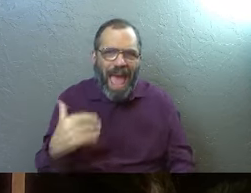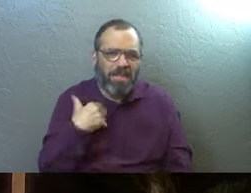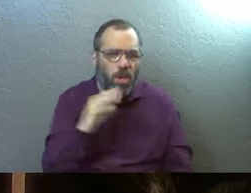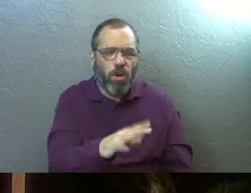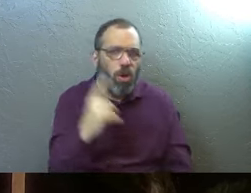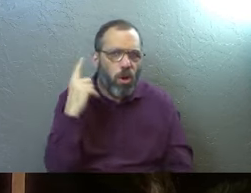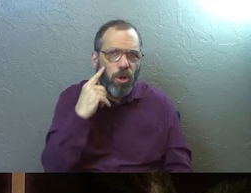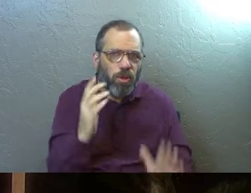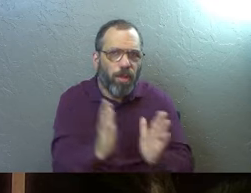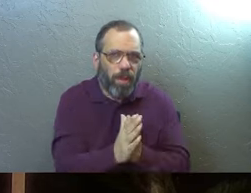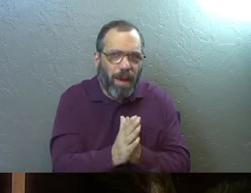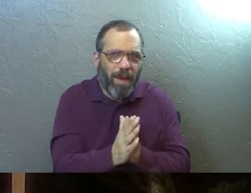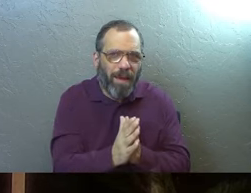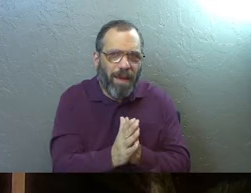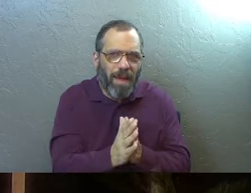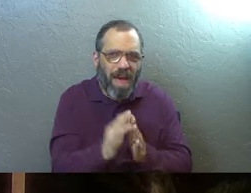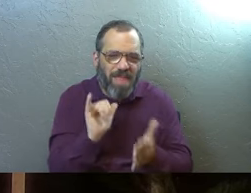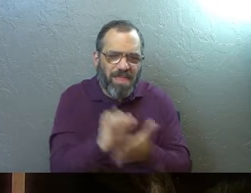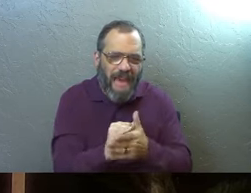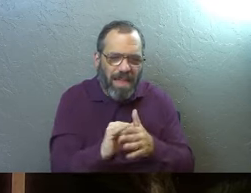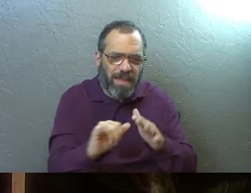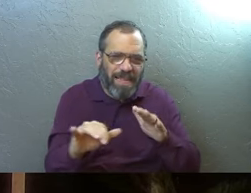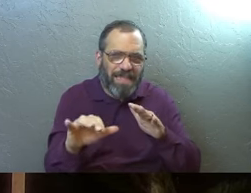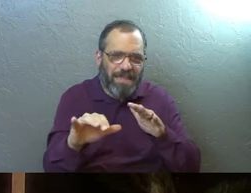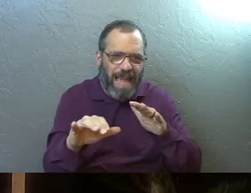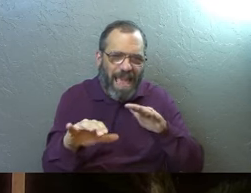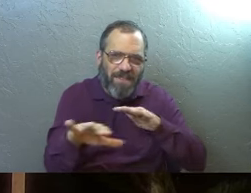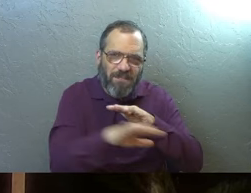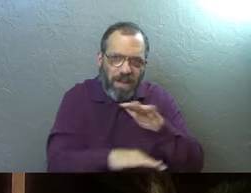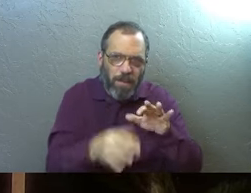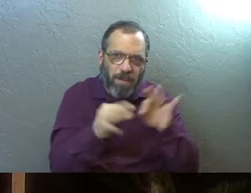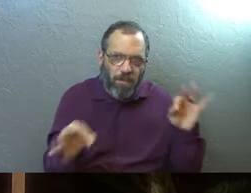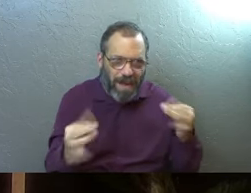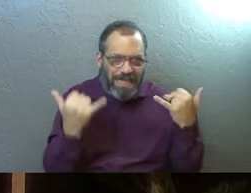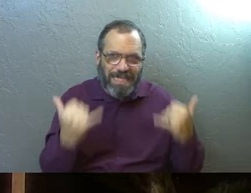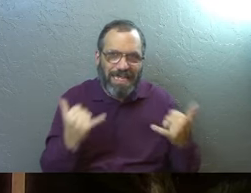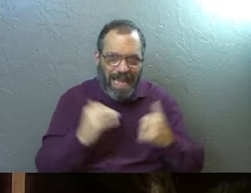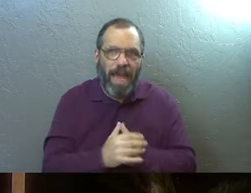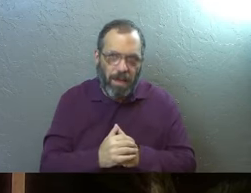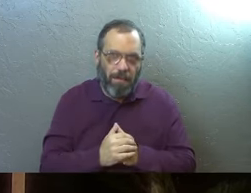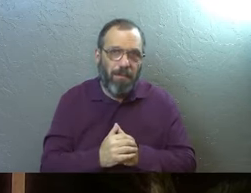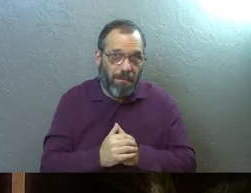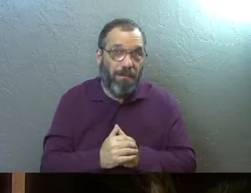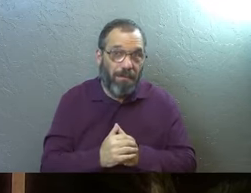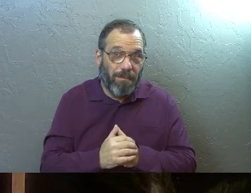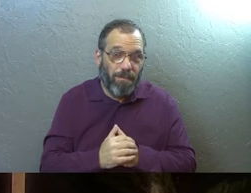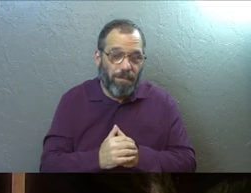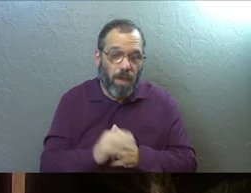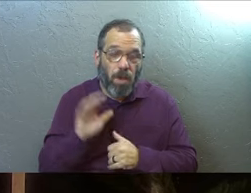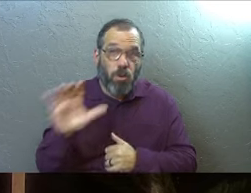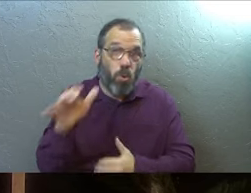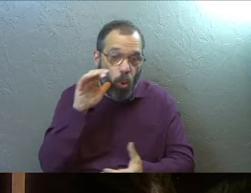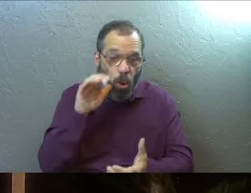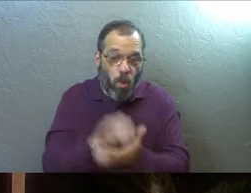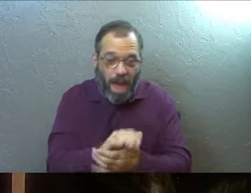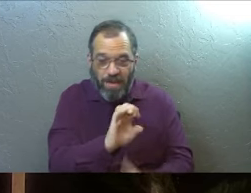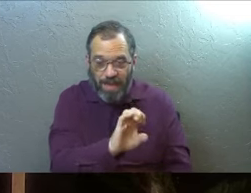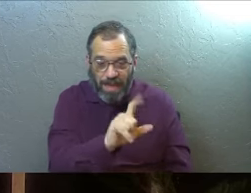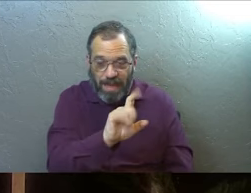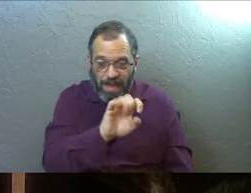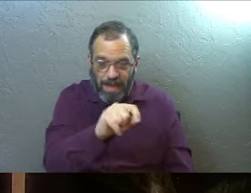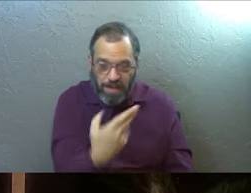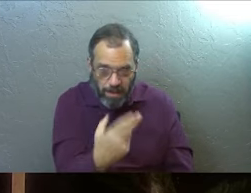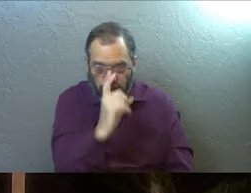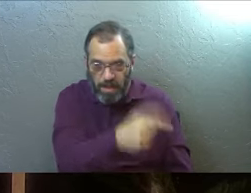your prayer." That is a fundamental phrase in the narrative today. Your wife, Elizabeth, will give